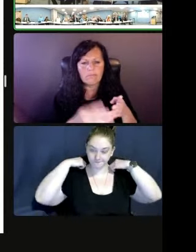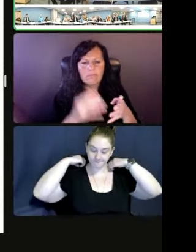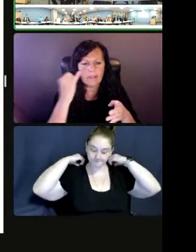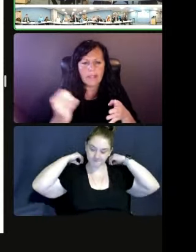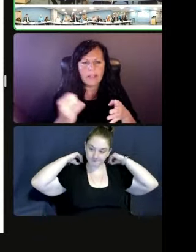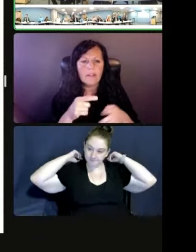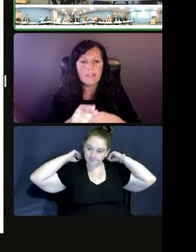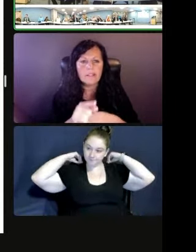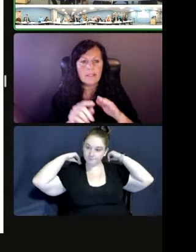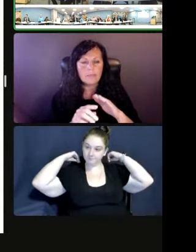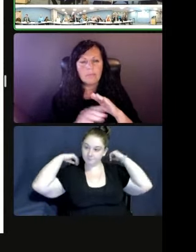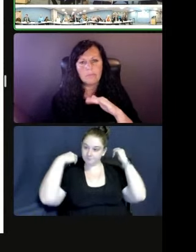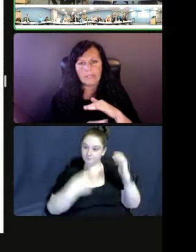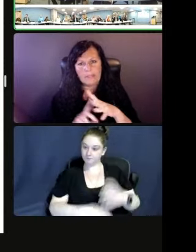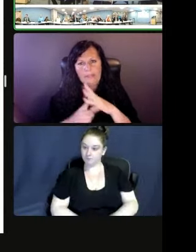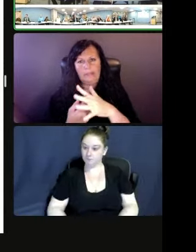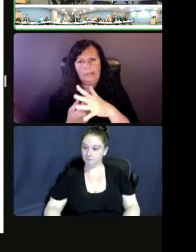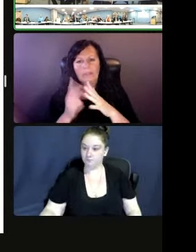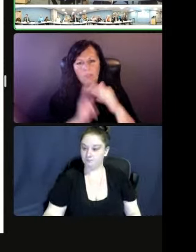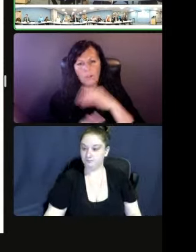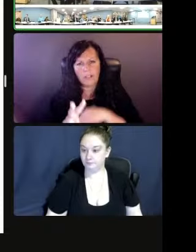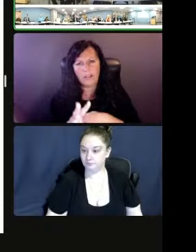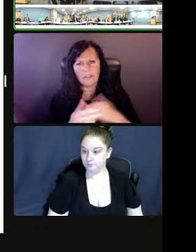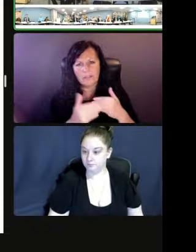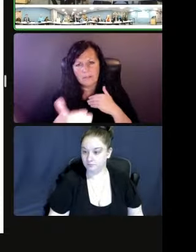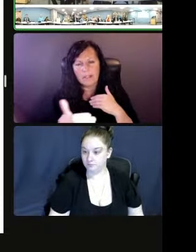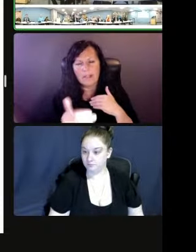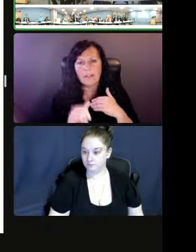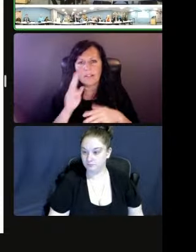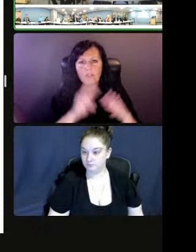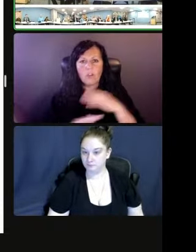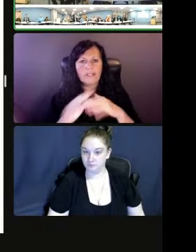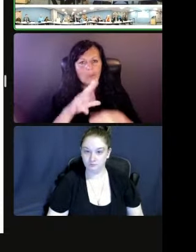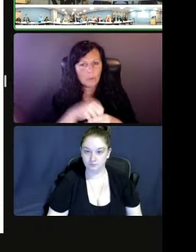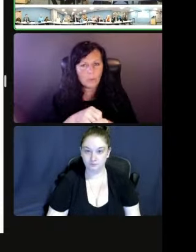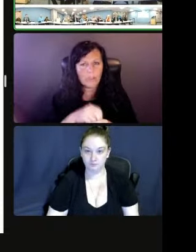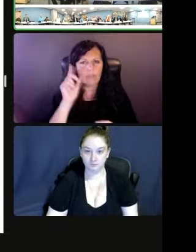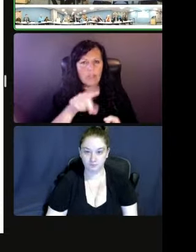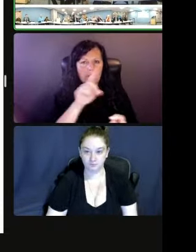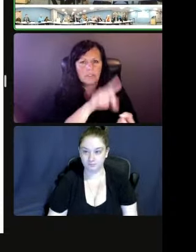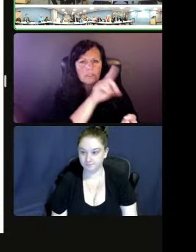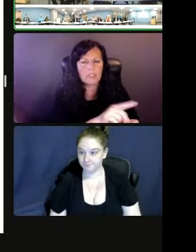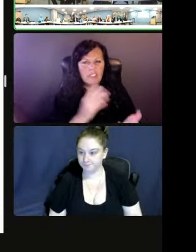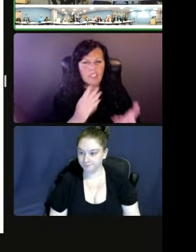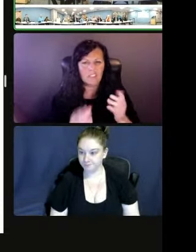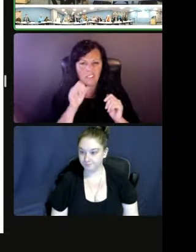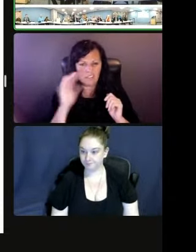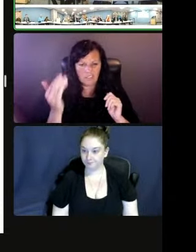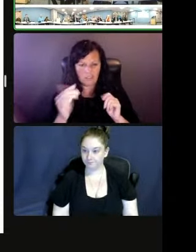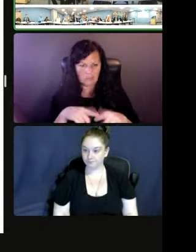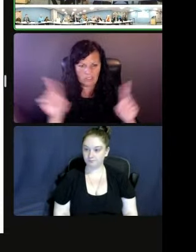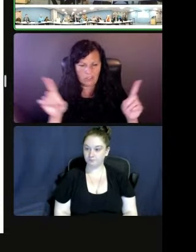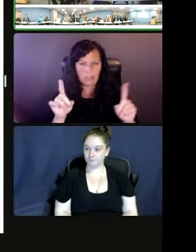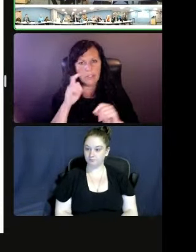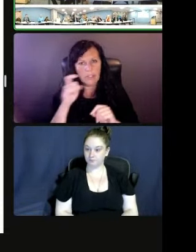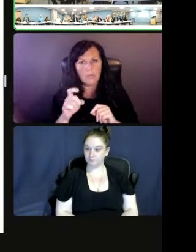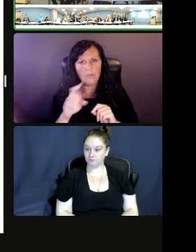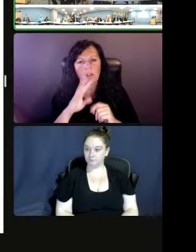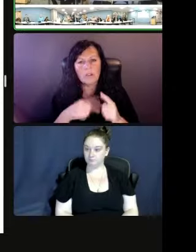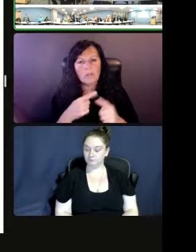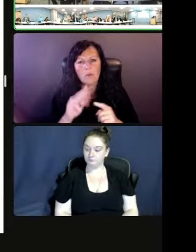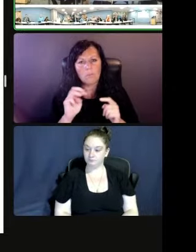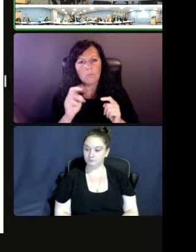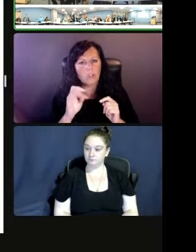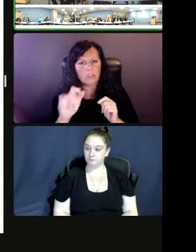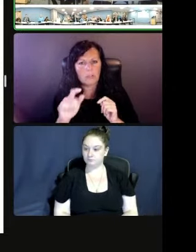forecast. And this is the forecast with reductions. It might not look very different. We are talking about a marginal increase. But